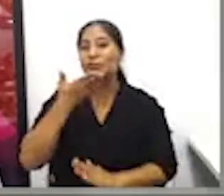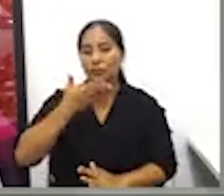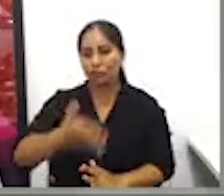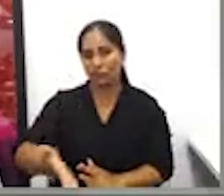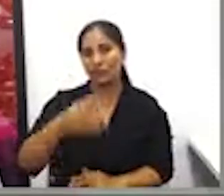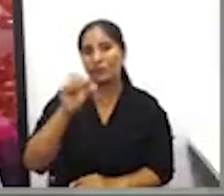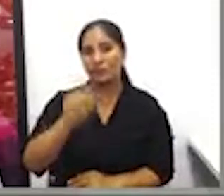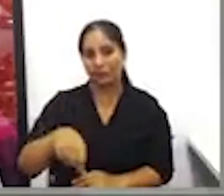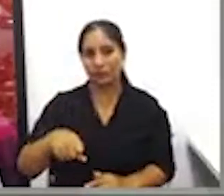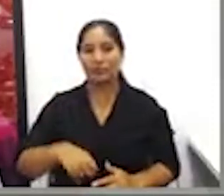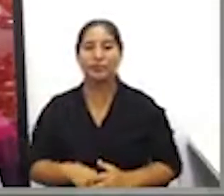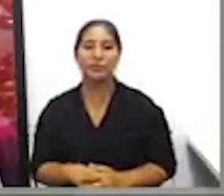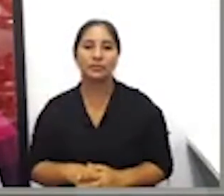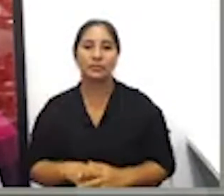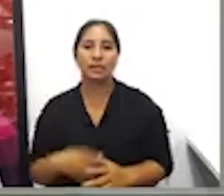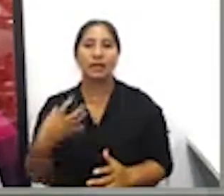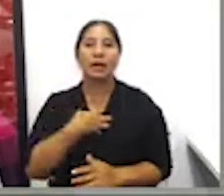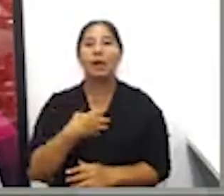your best self.